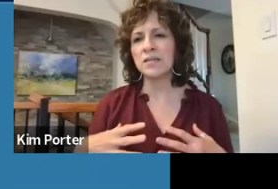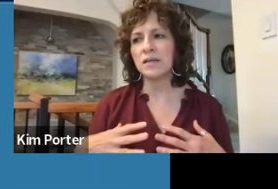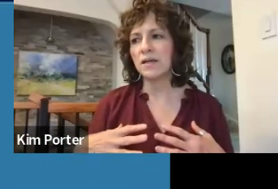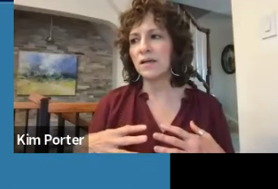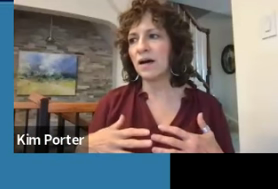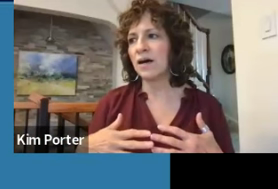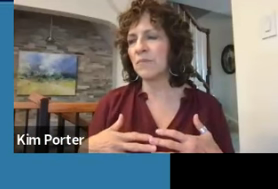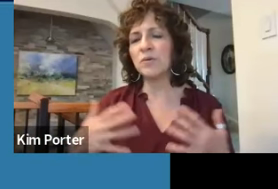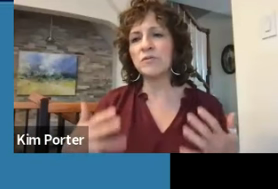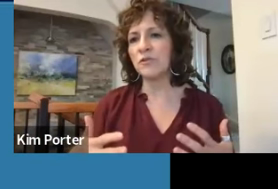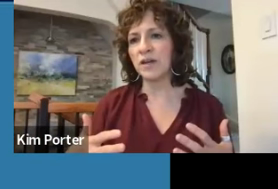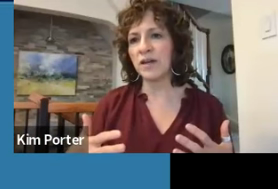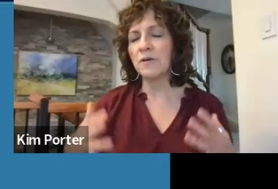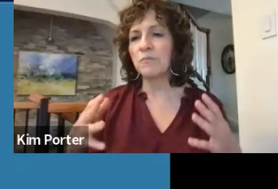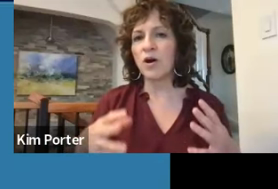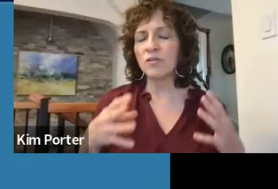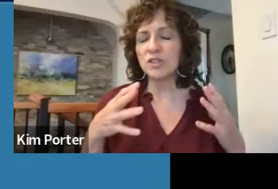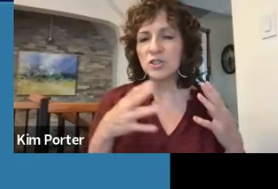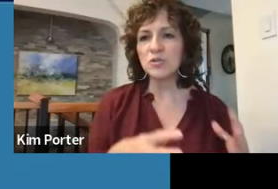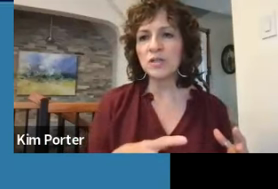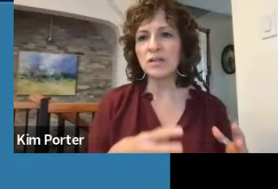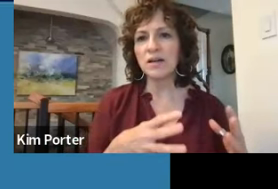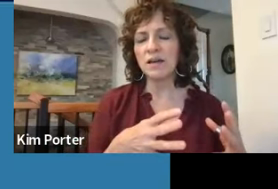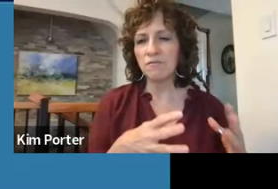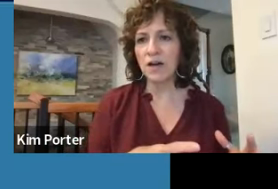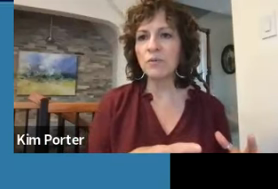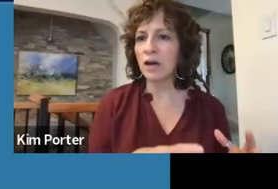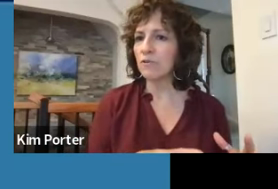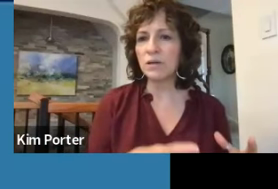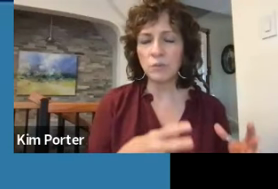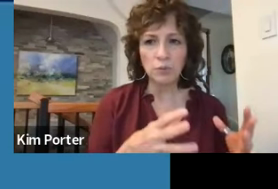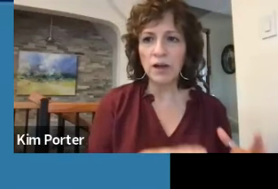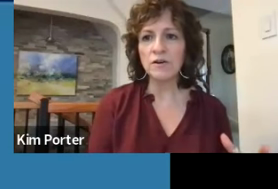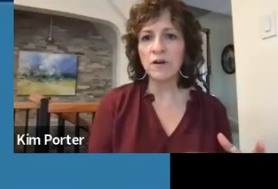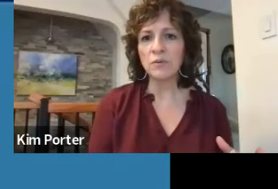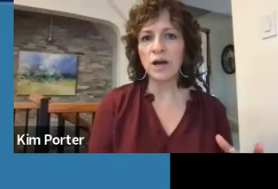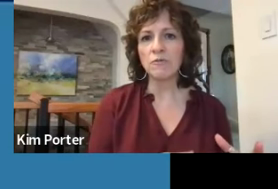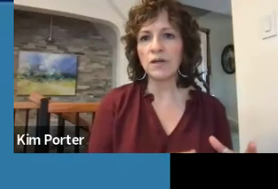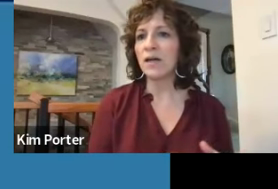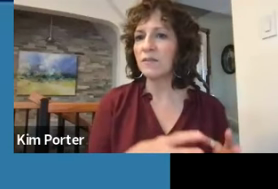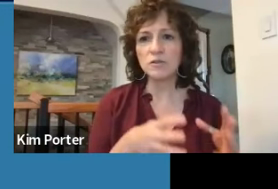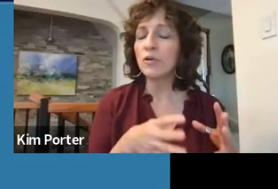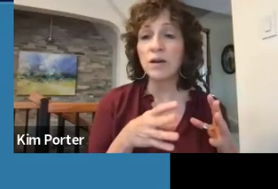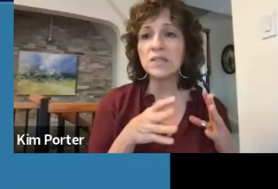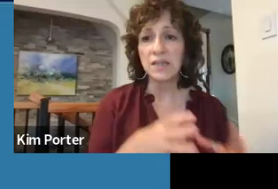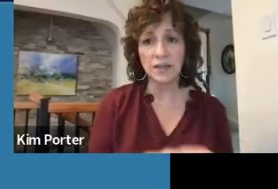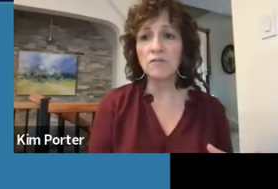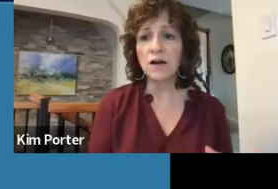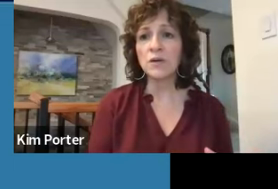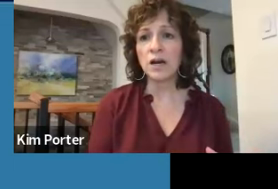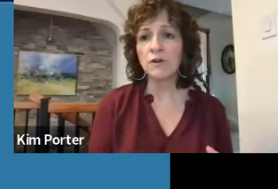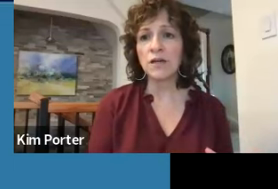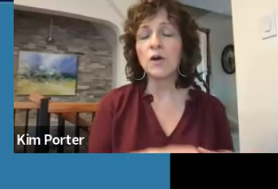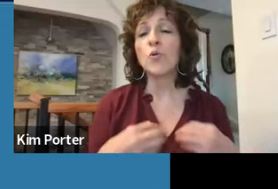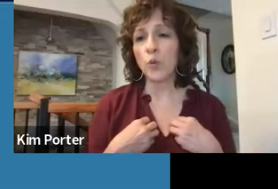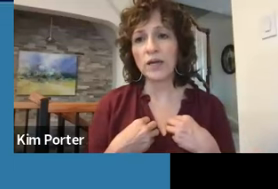It is a beautiful thing. Our children can find recovery. We pray they'll find recovery. There's no guarantee they'll